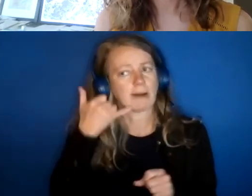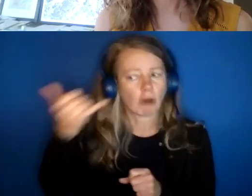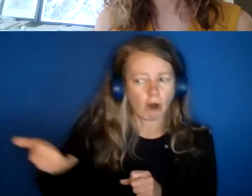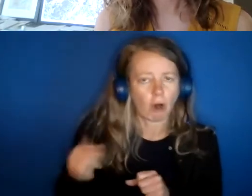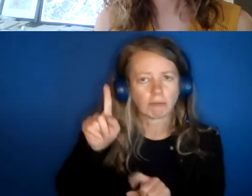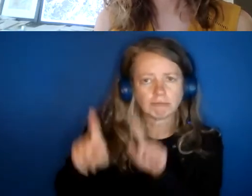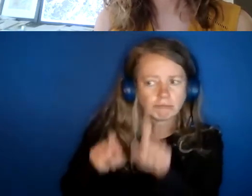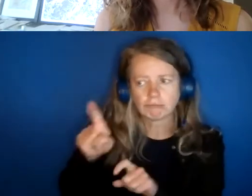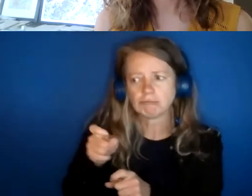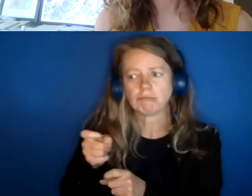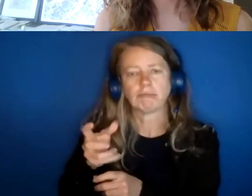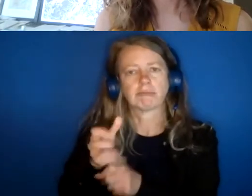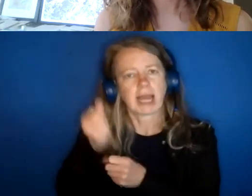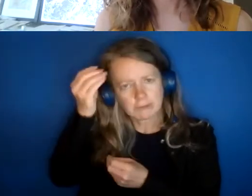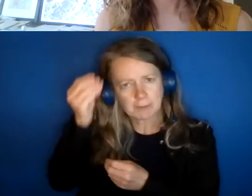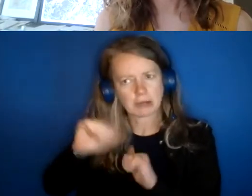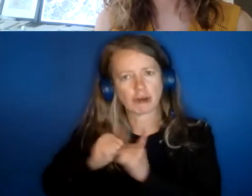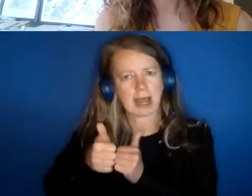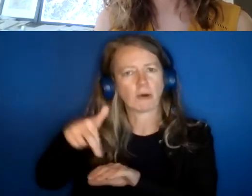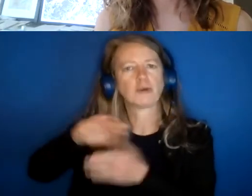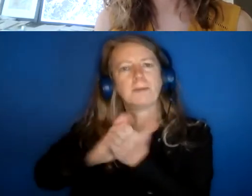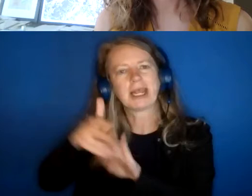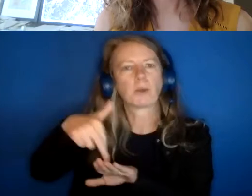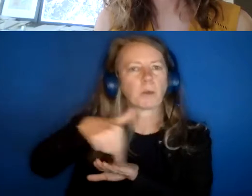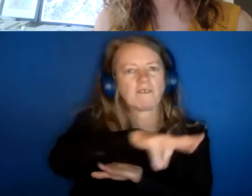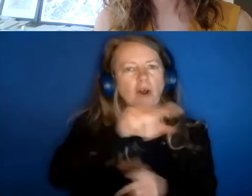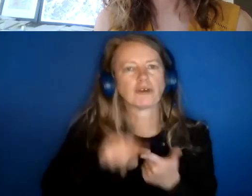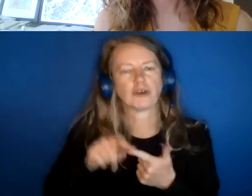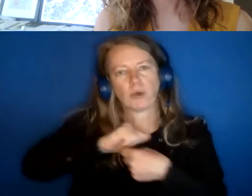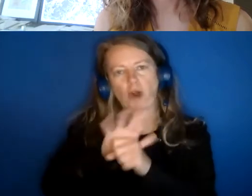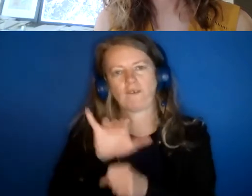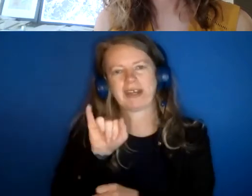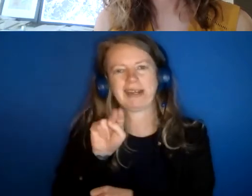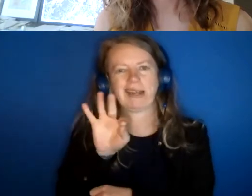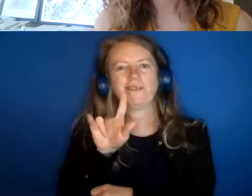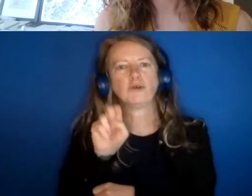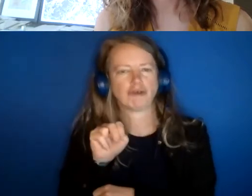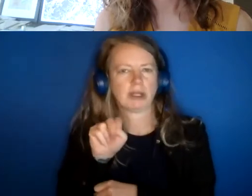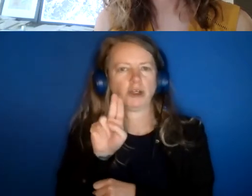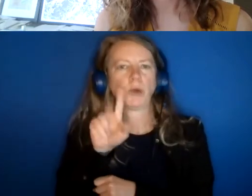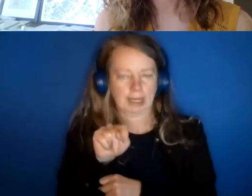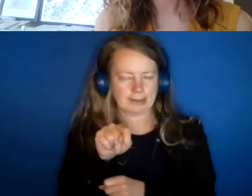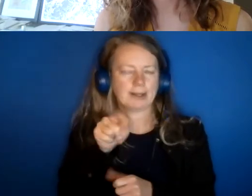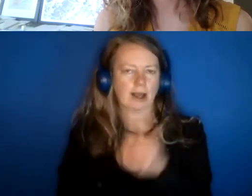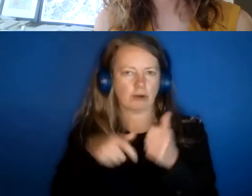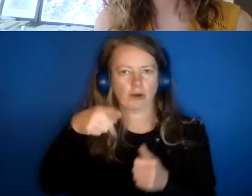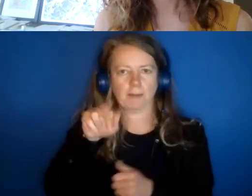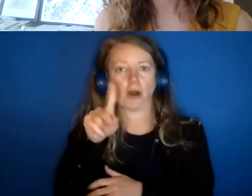get referred to the COVID infusion unit at Party. That phone number is area